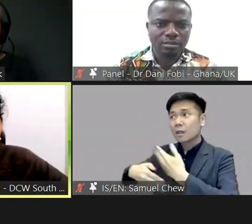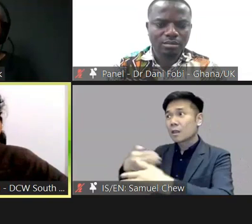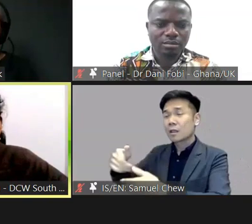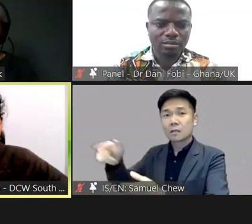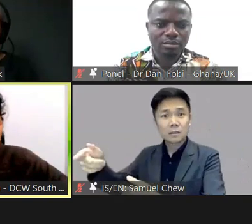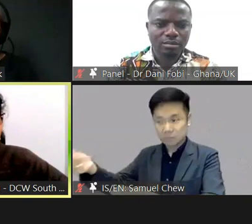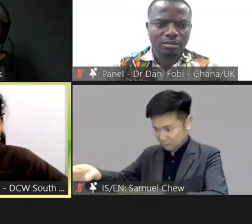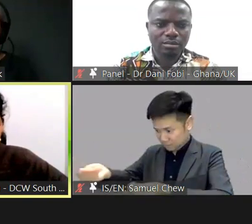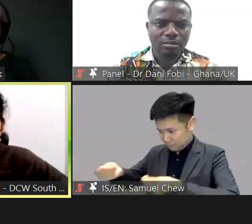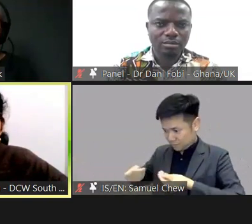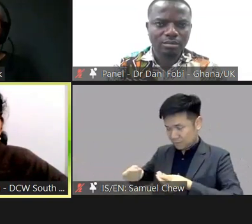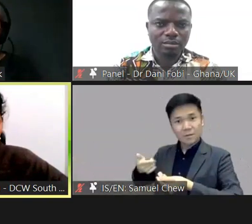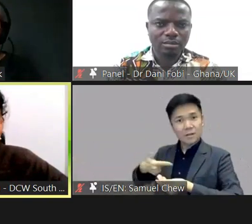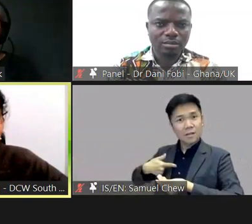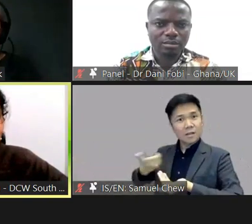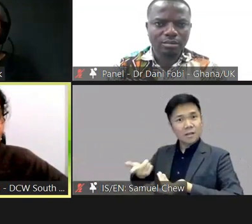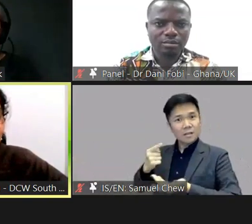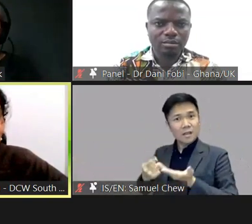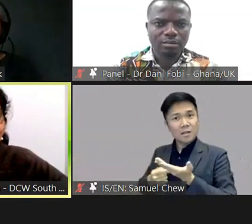every day lost is